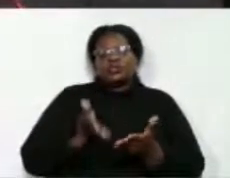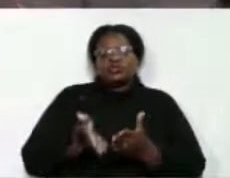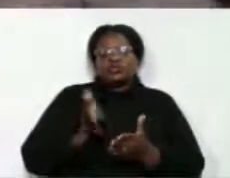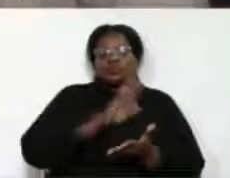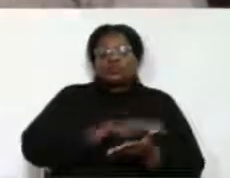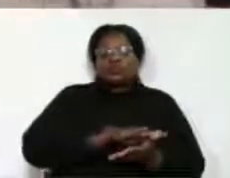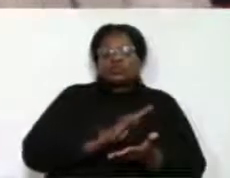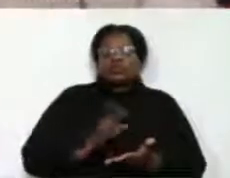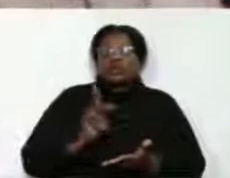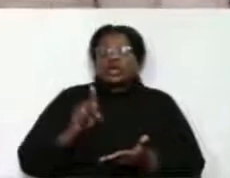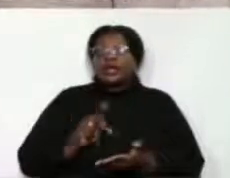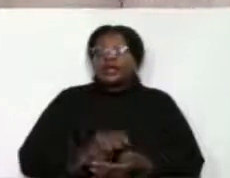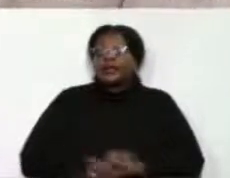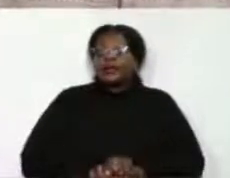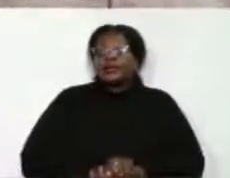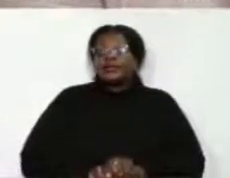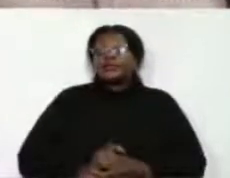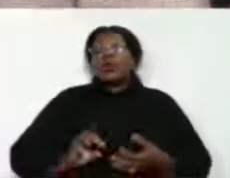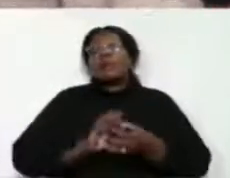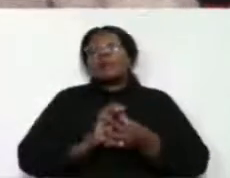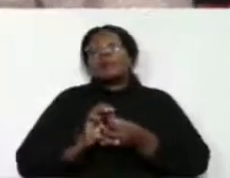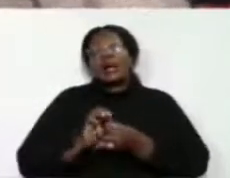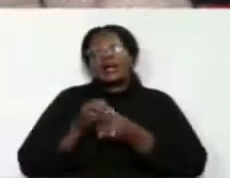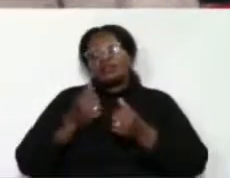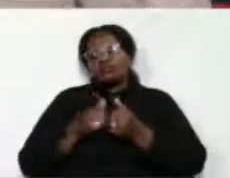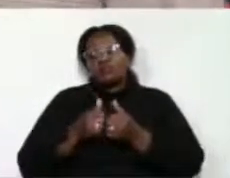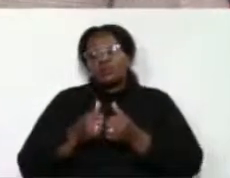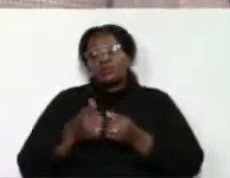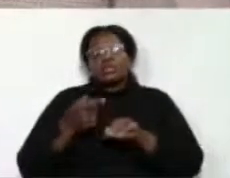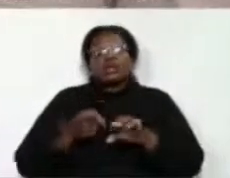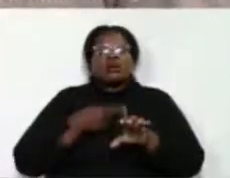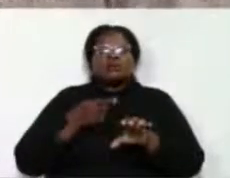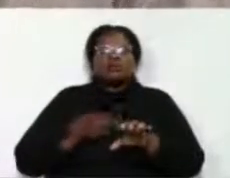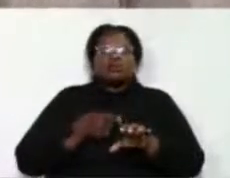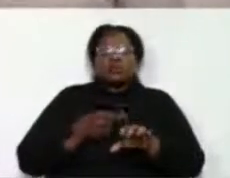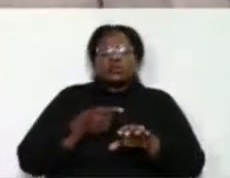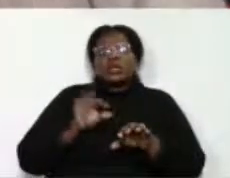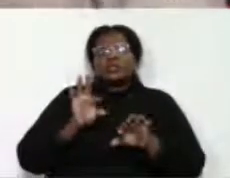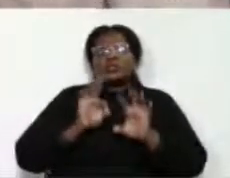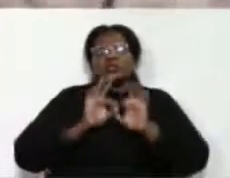really about solving partner problems, because we've already identified